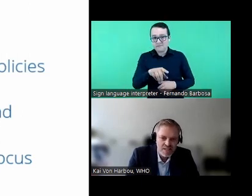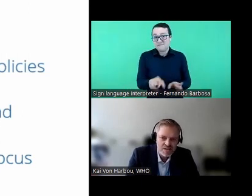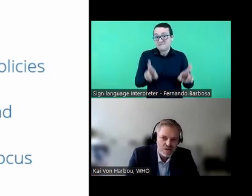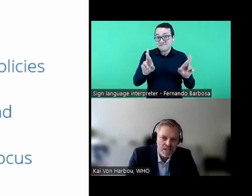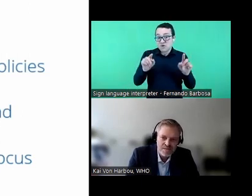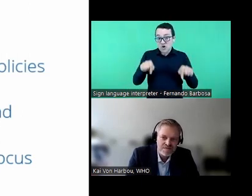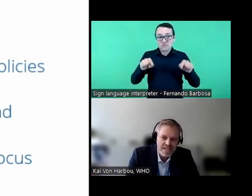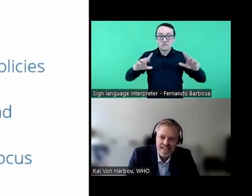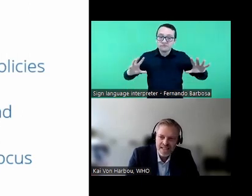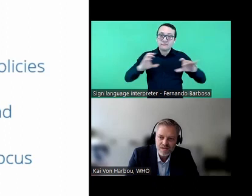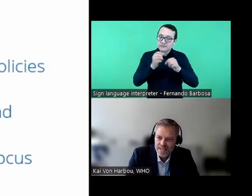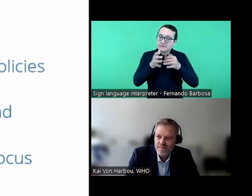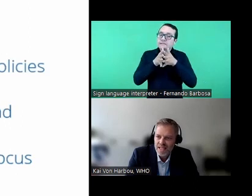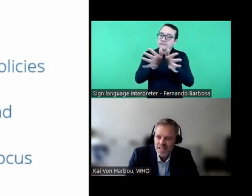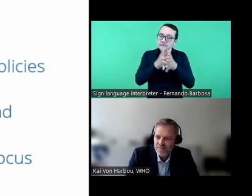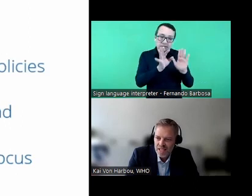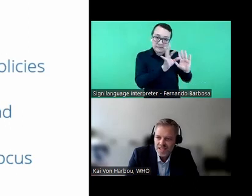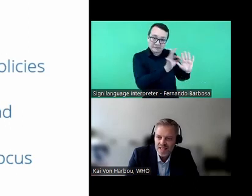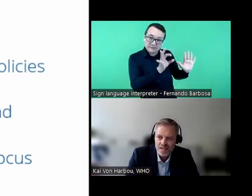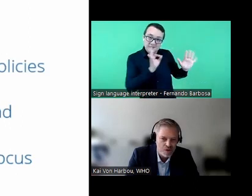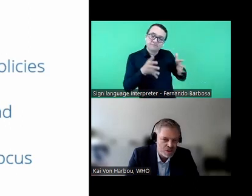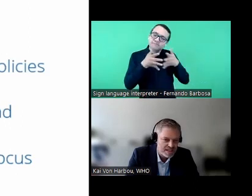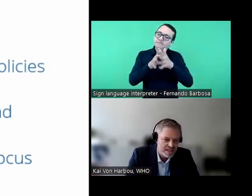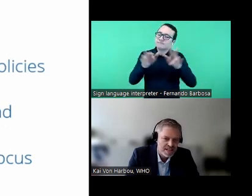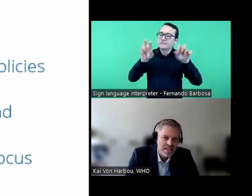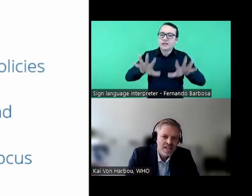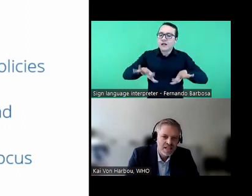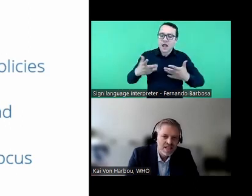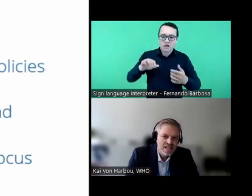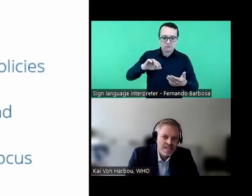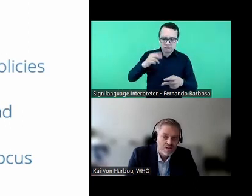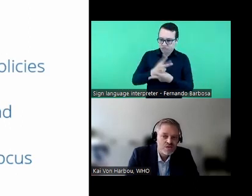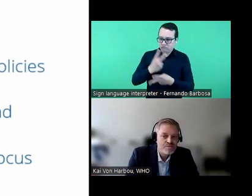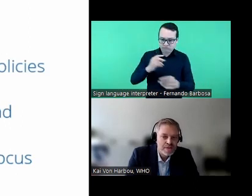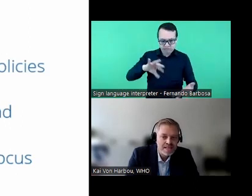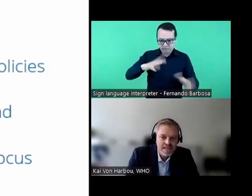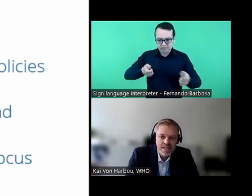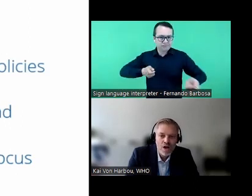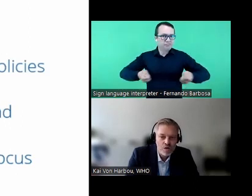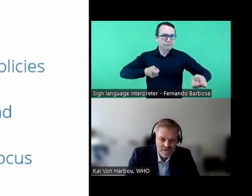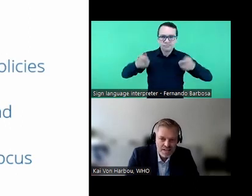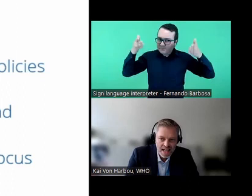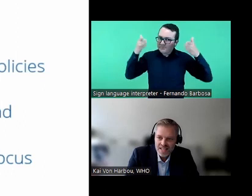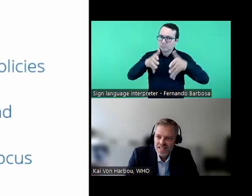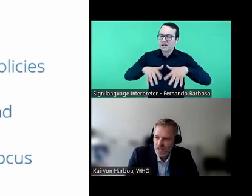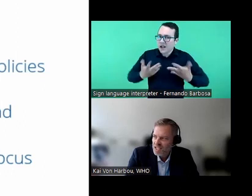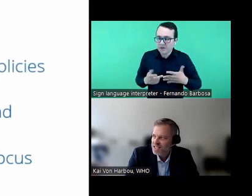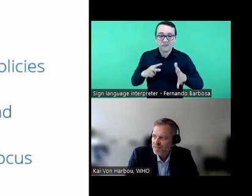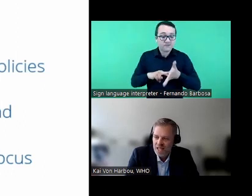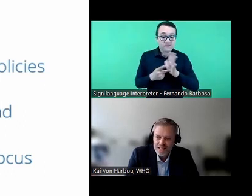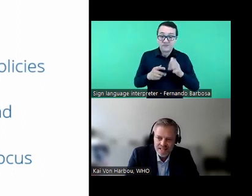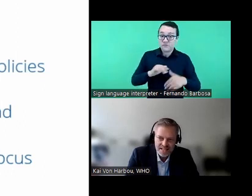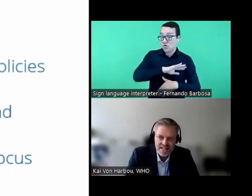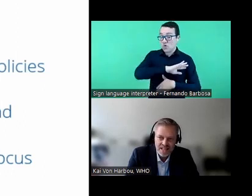I was able to outline some of the key risk management measures and approaches to build whole of society